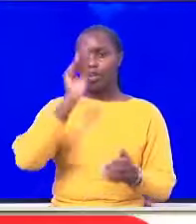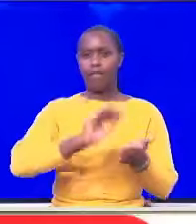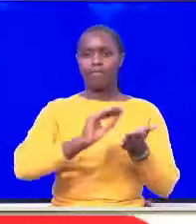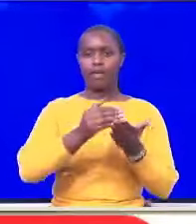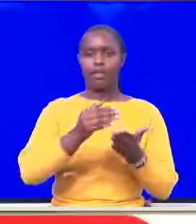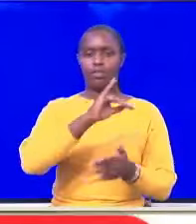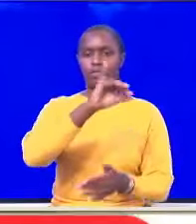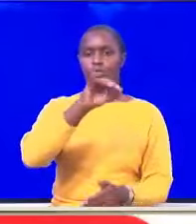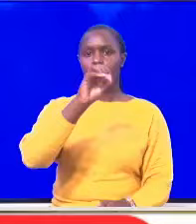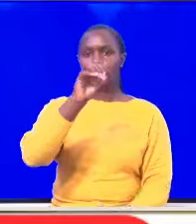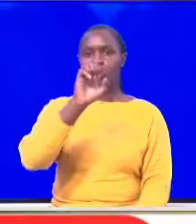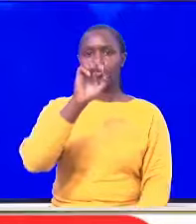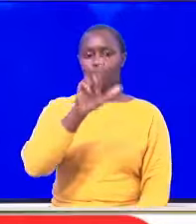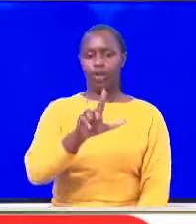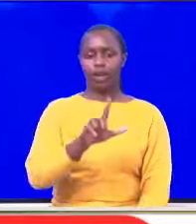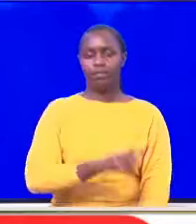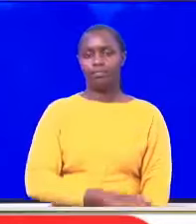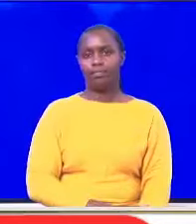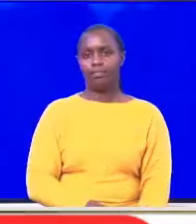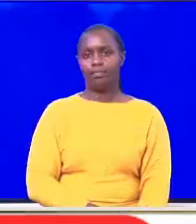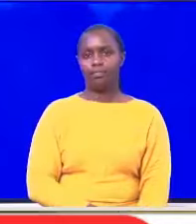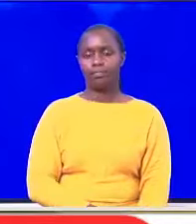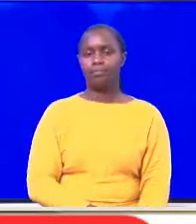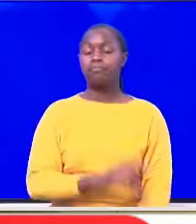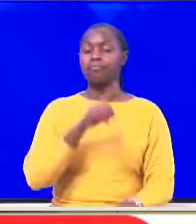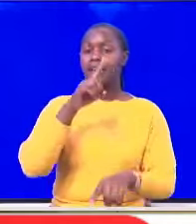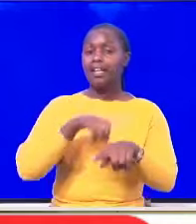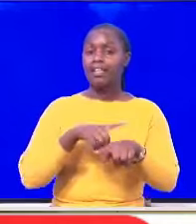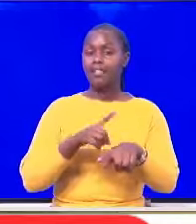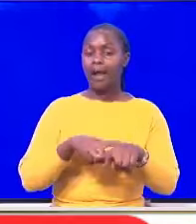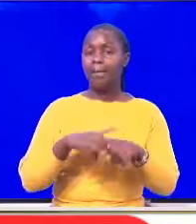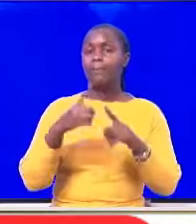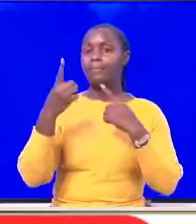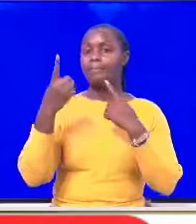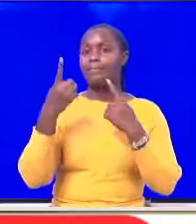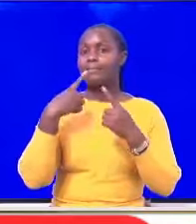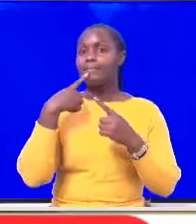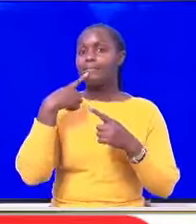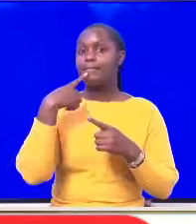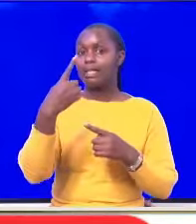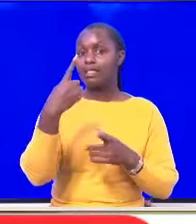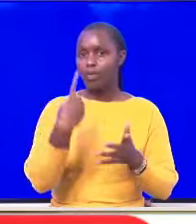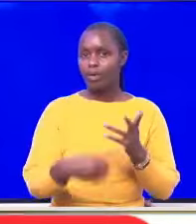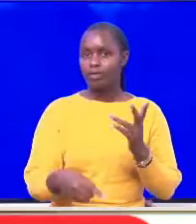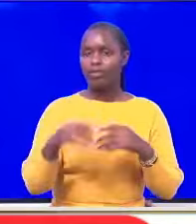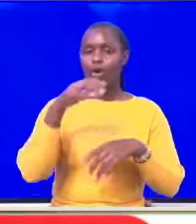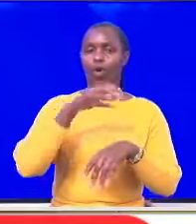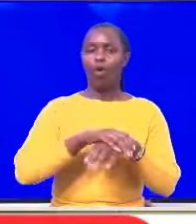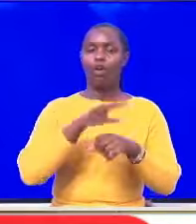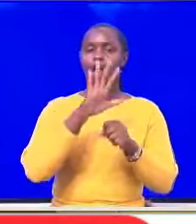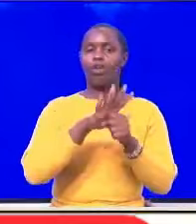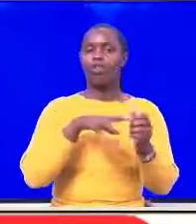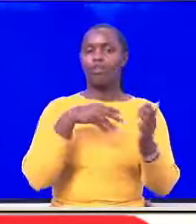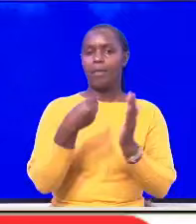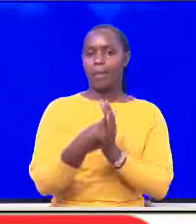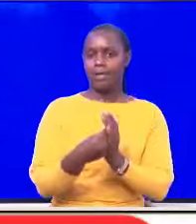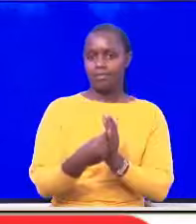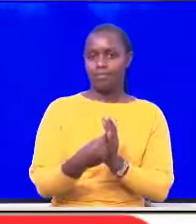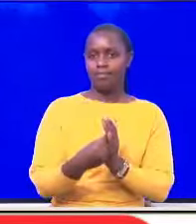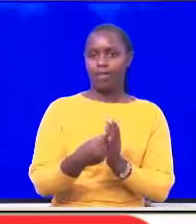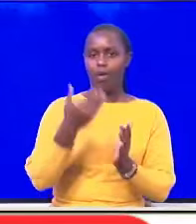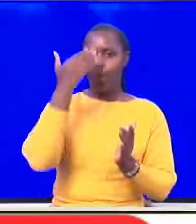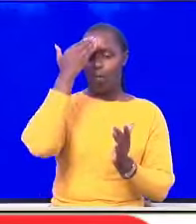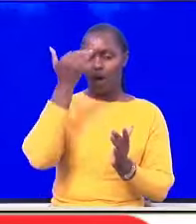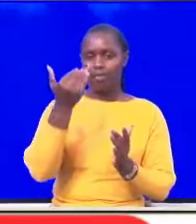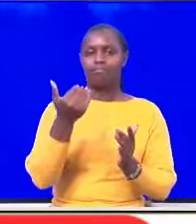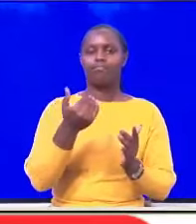Chelule. In his testimony, Chelule revealed that he received huge sums of money for accompanying